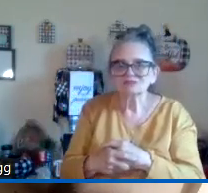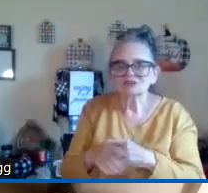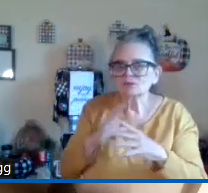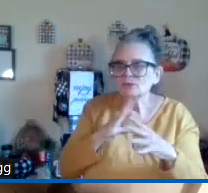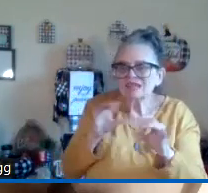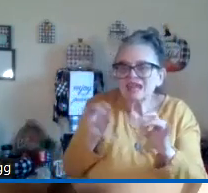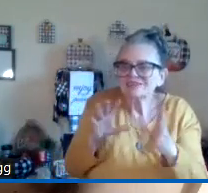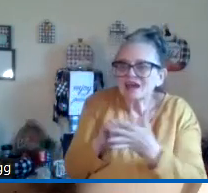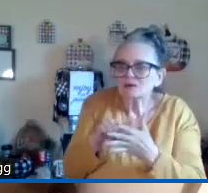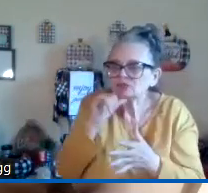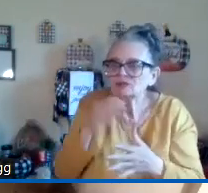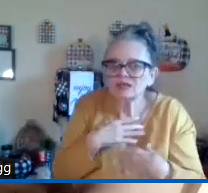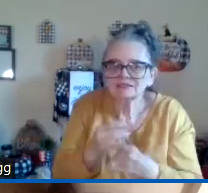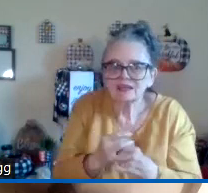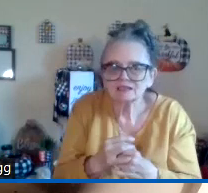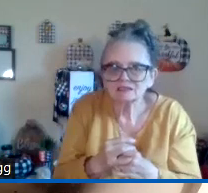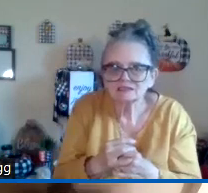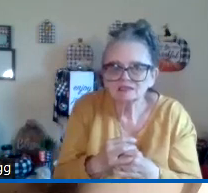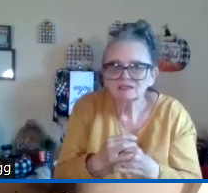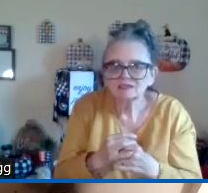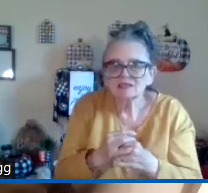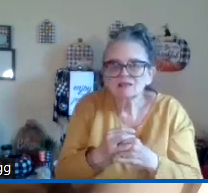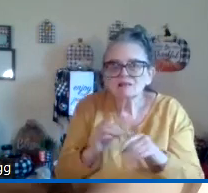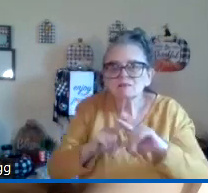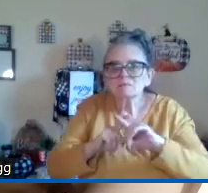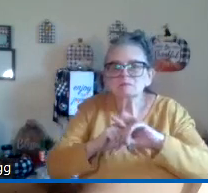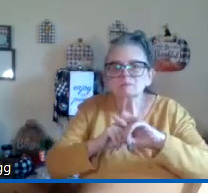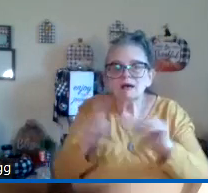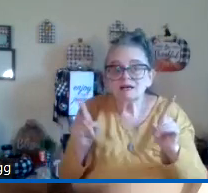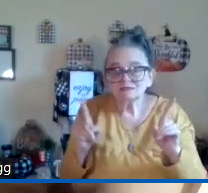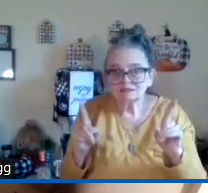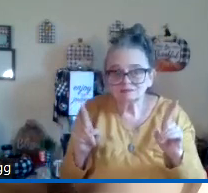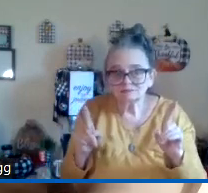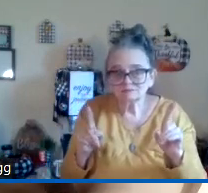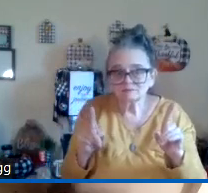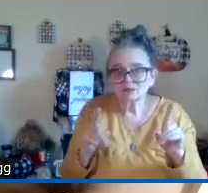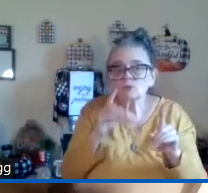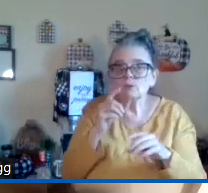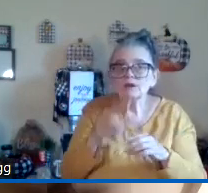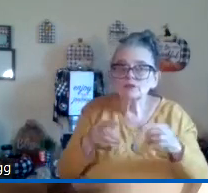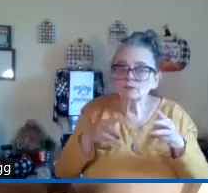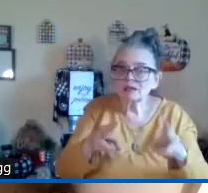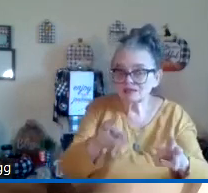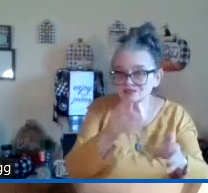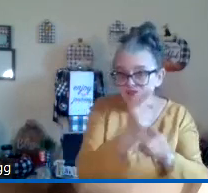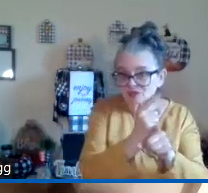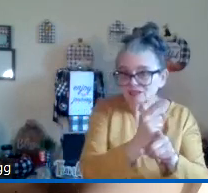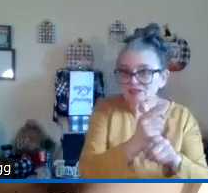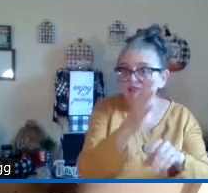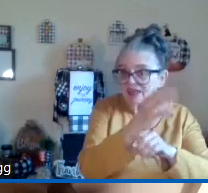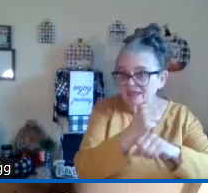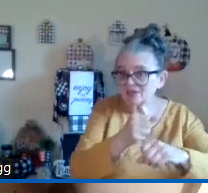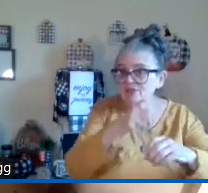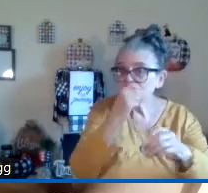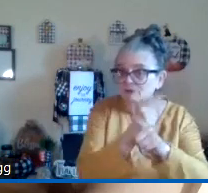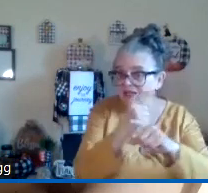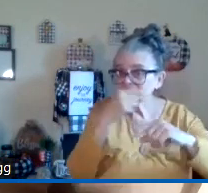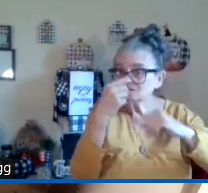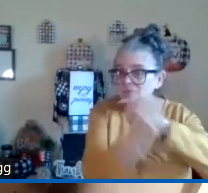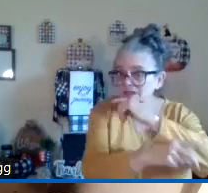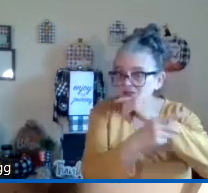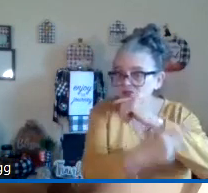okay, again, he's explaining explaining things here that we see every day now.